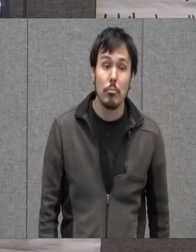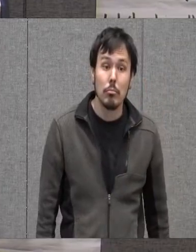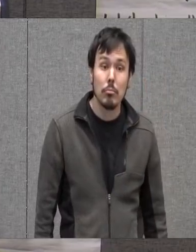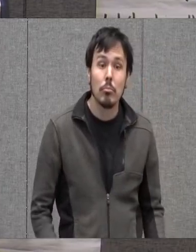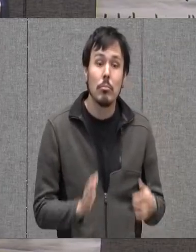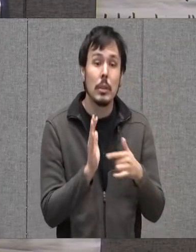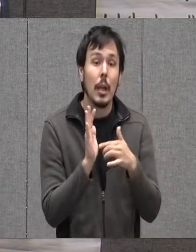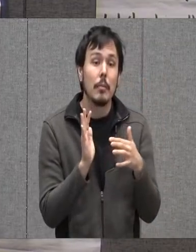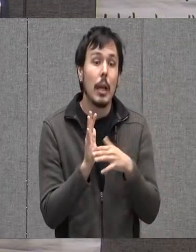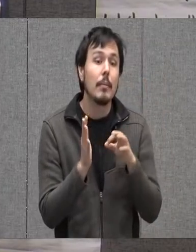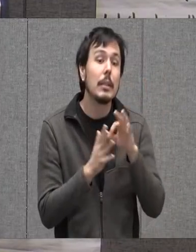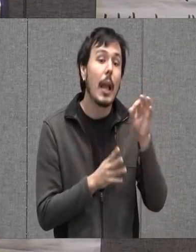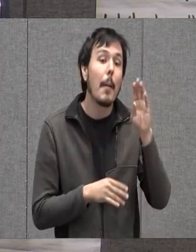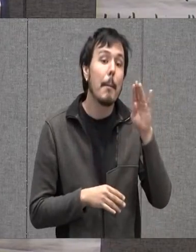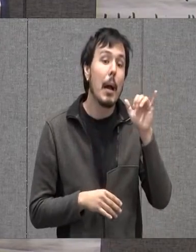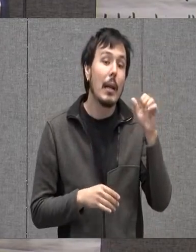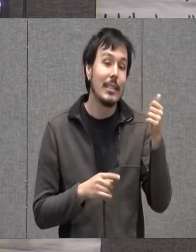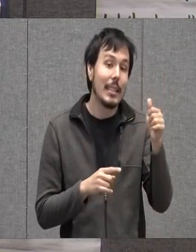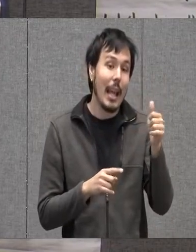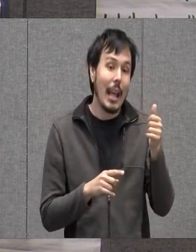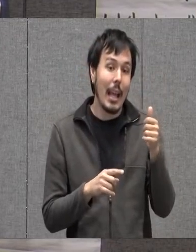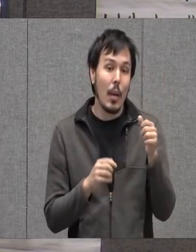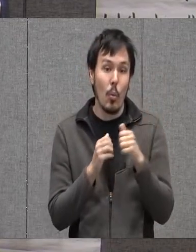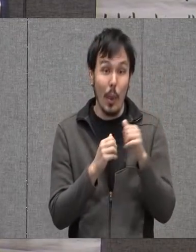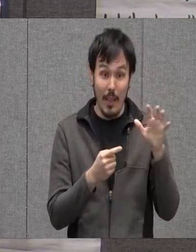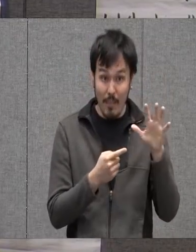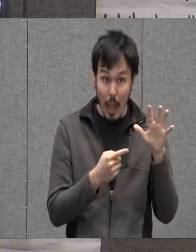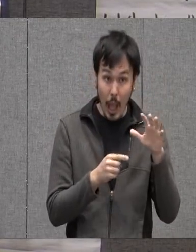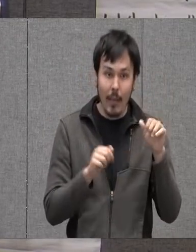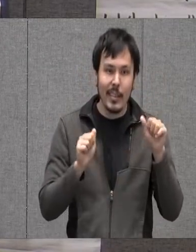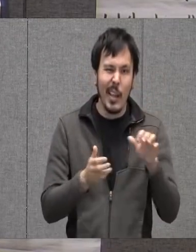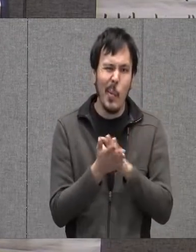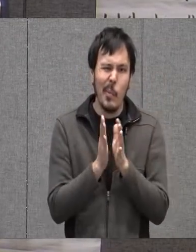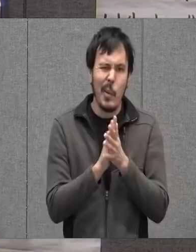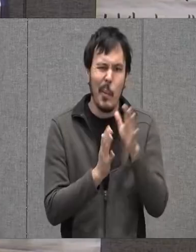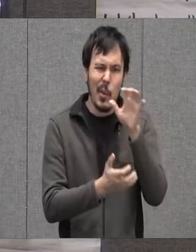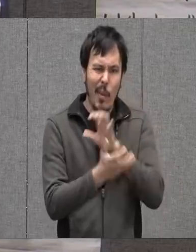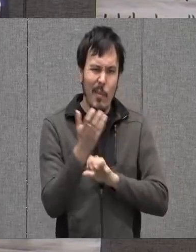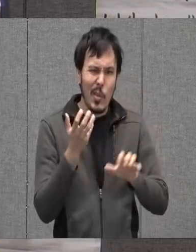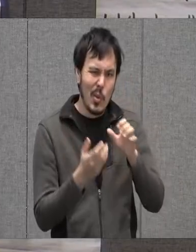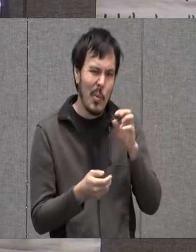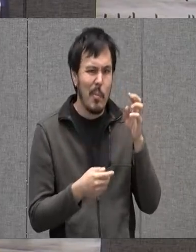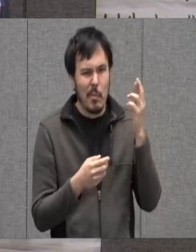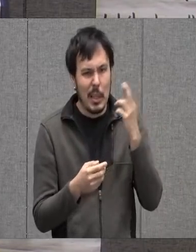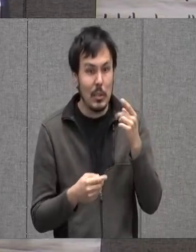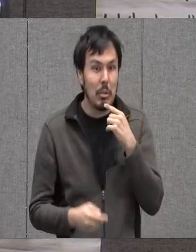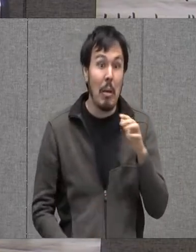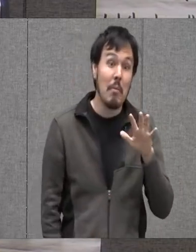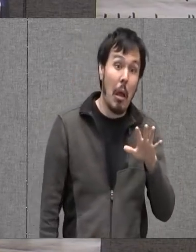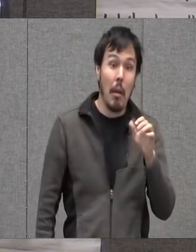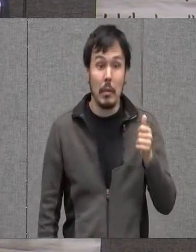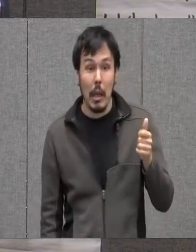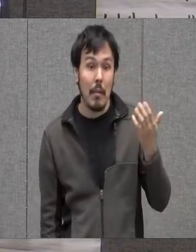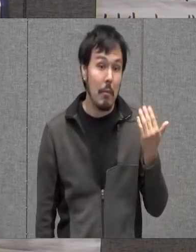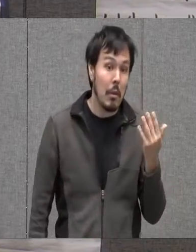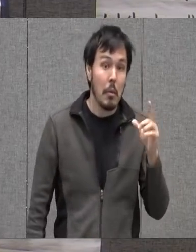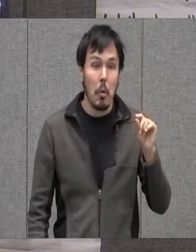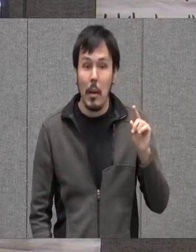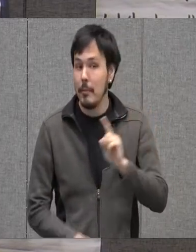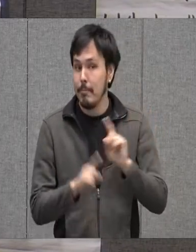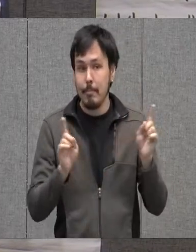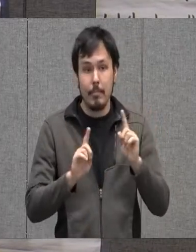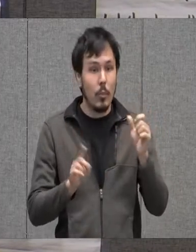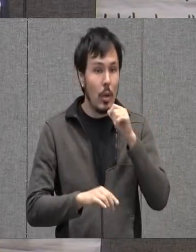Sometimes counting by 10 starting at numbers with 5s in them can be confusing because you're so used to going 5, 10, 15, 20. And we're not counting